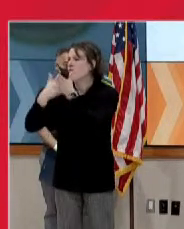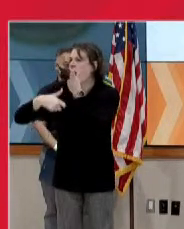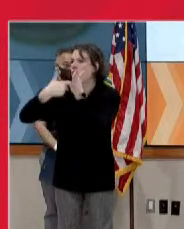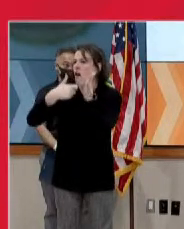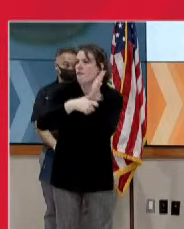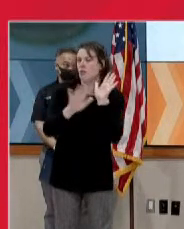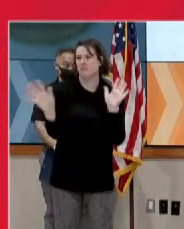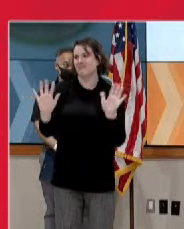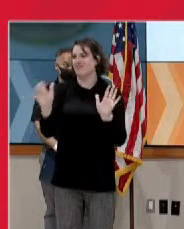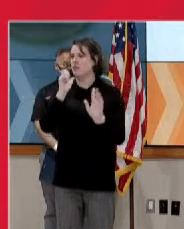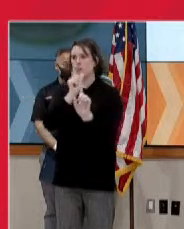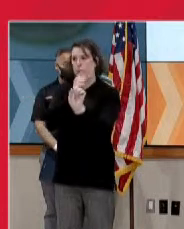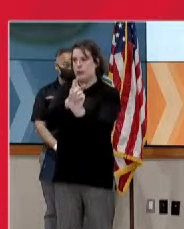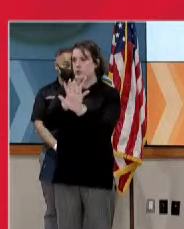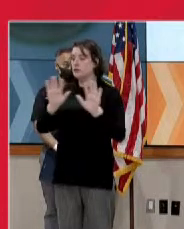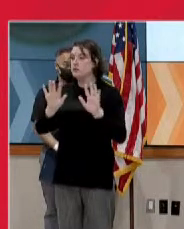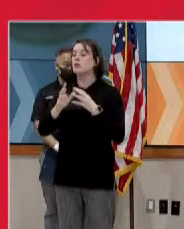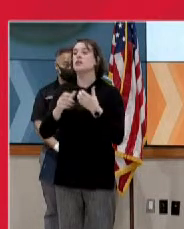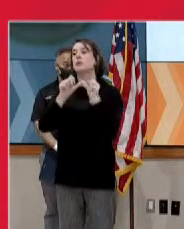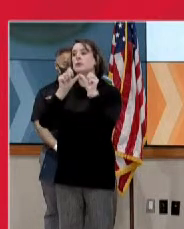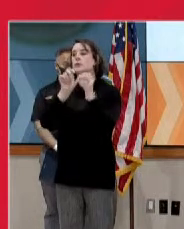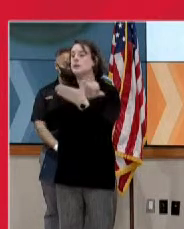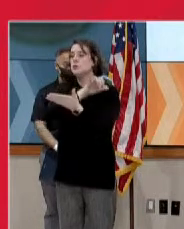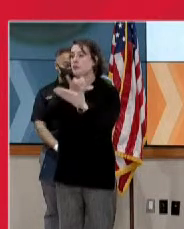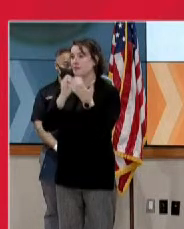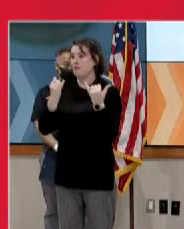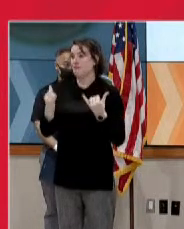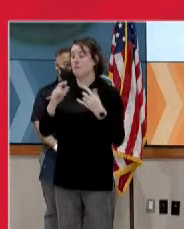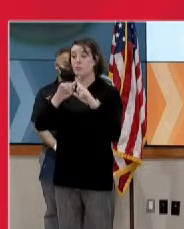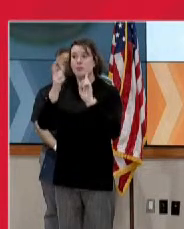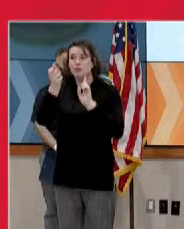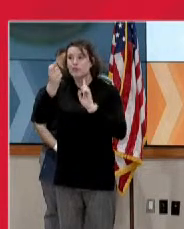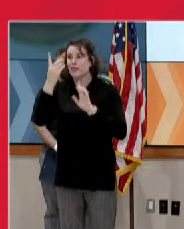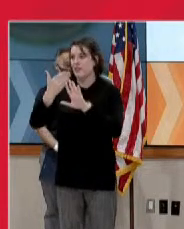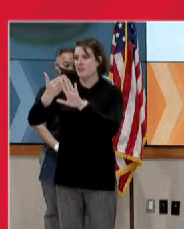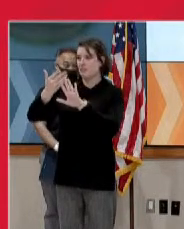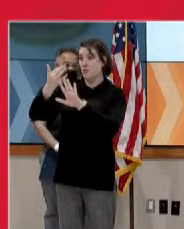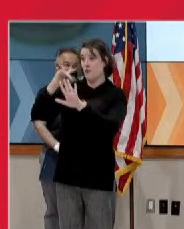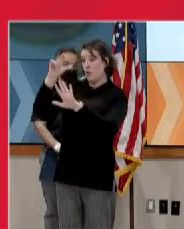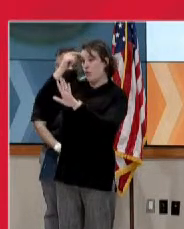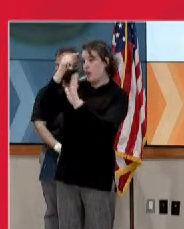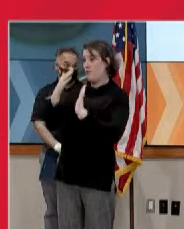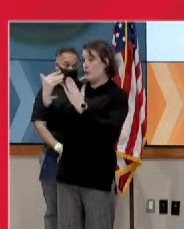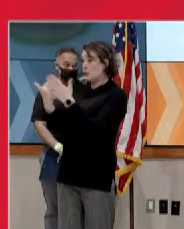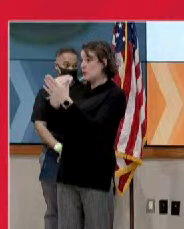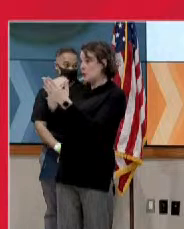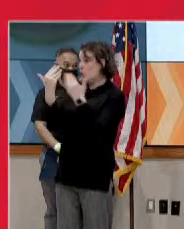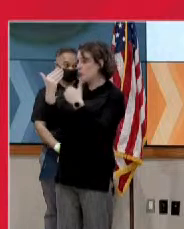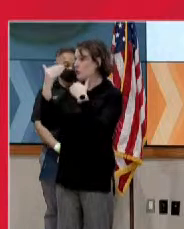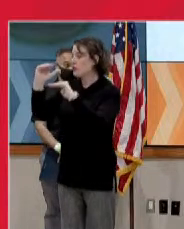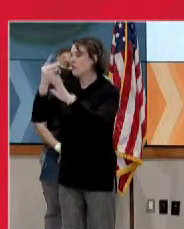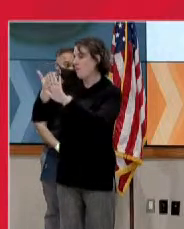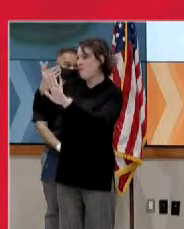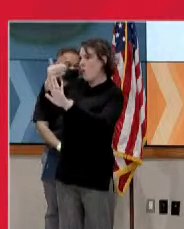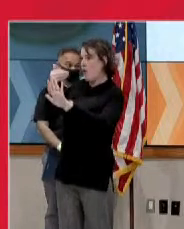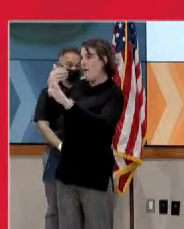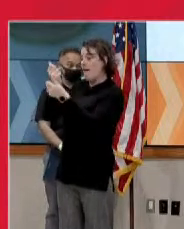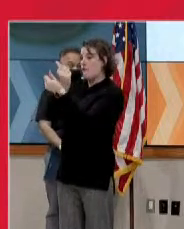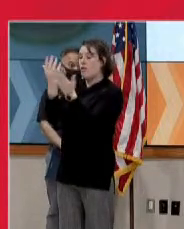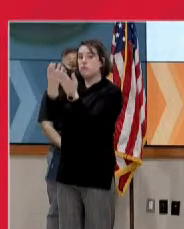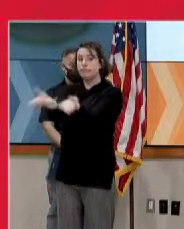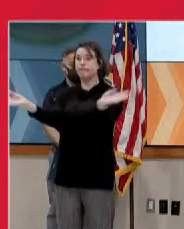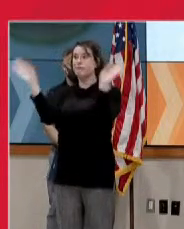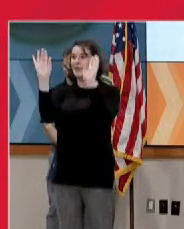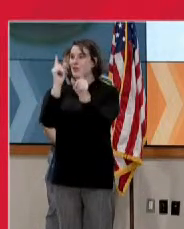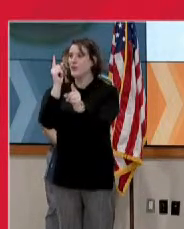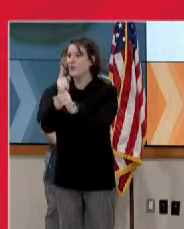have continued to do that right now, but frankly, as of before, the governor's new restrictions, pretty much everything was open,